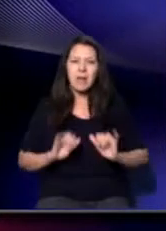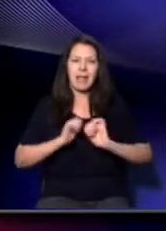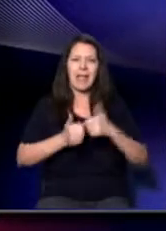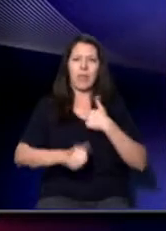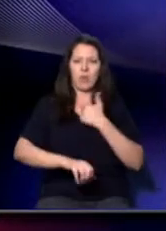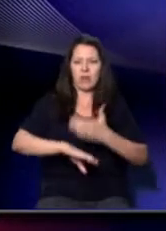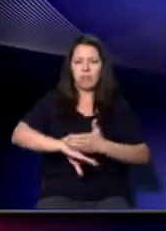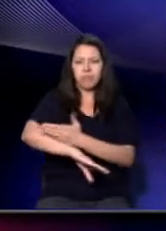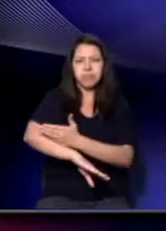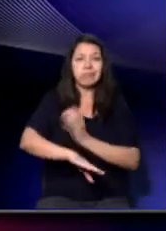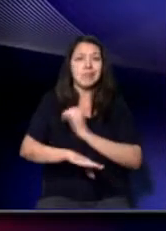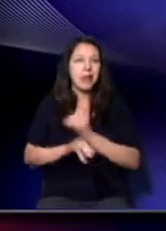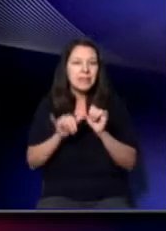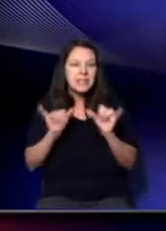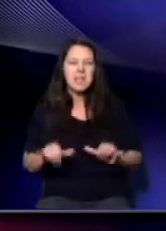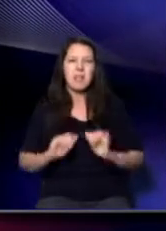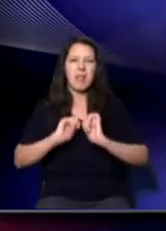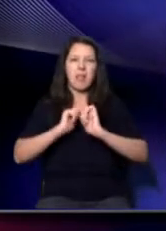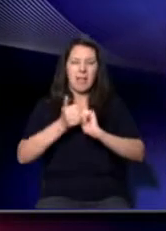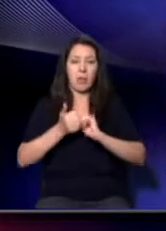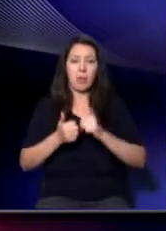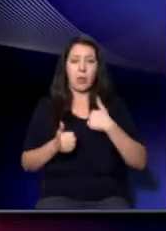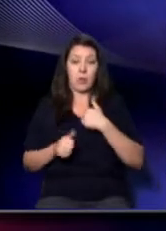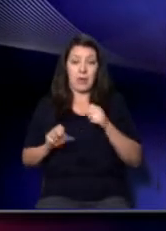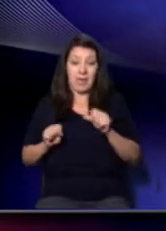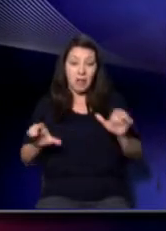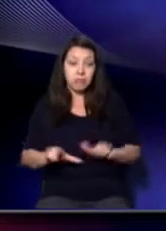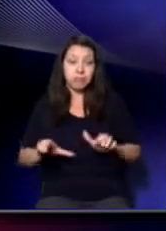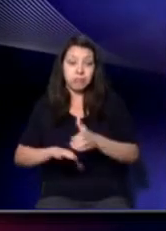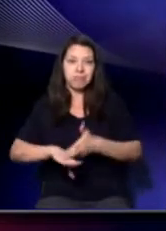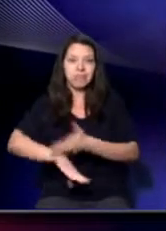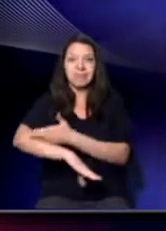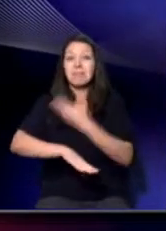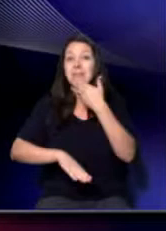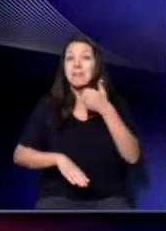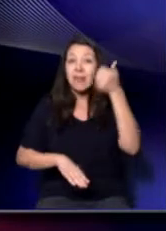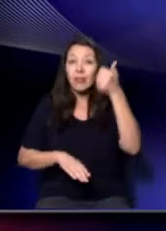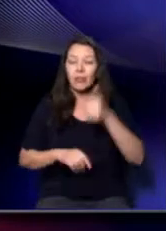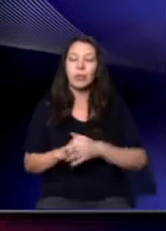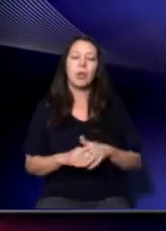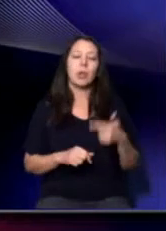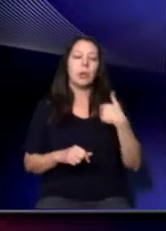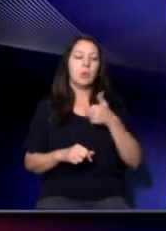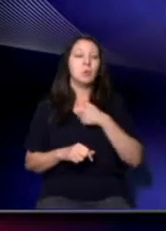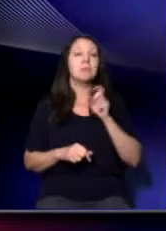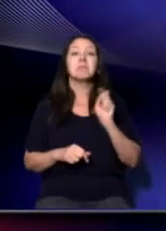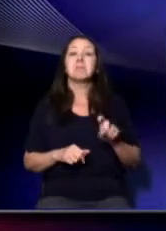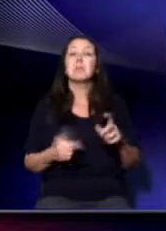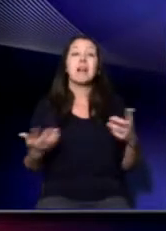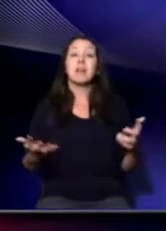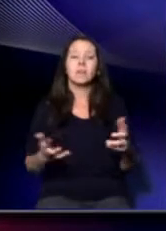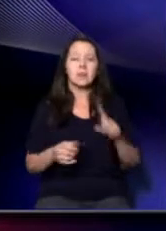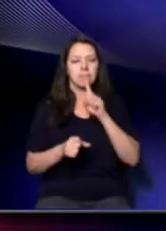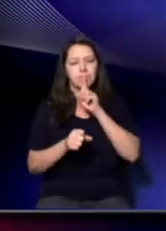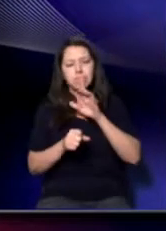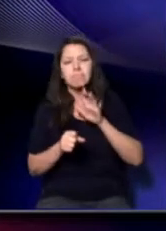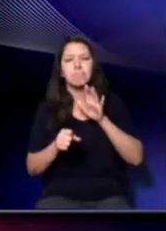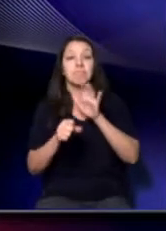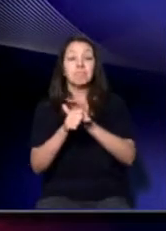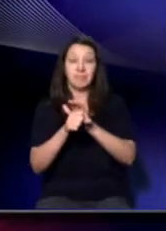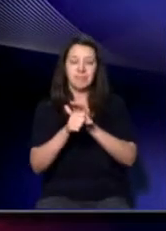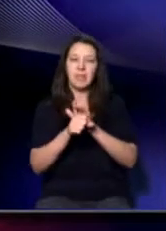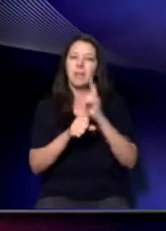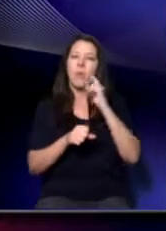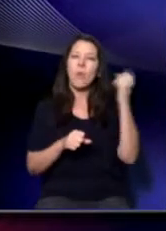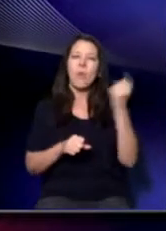our system, to do what we do better? We have to commit to continuous